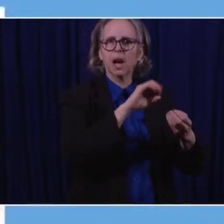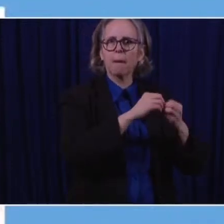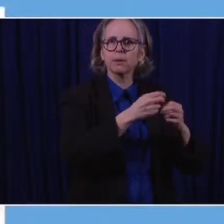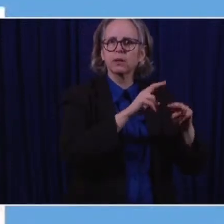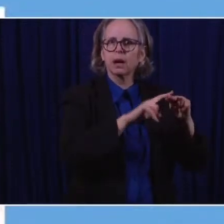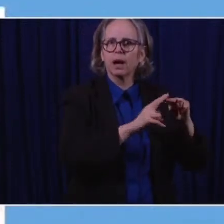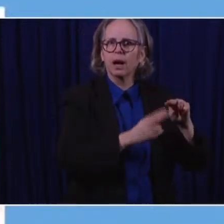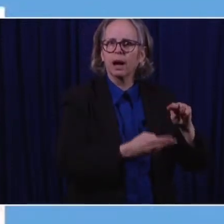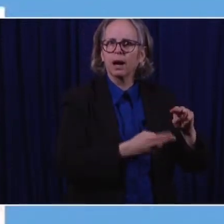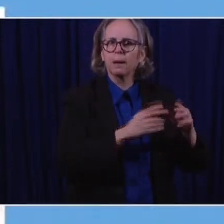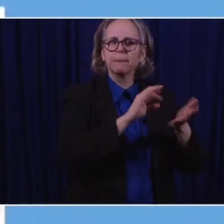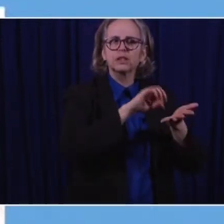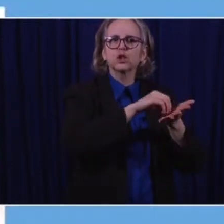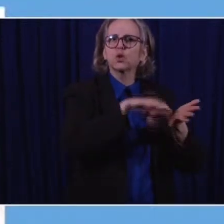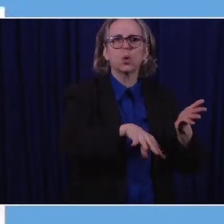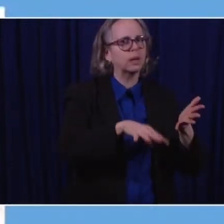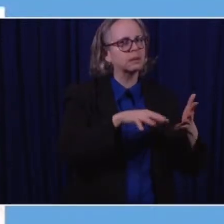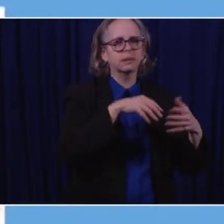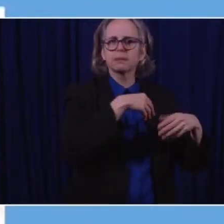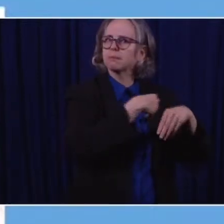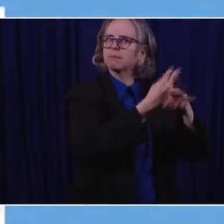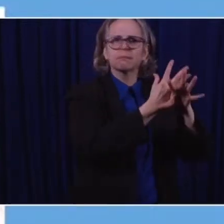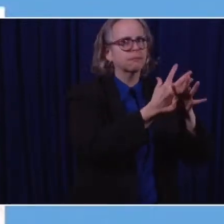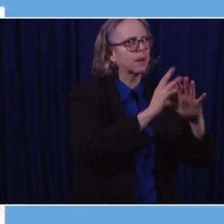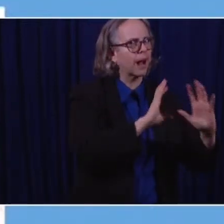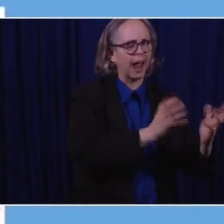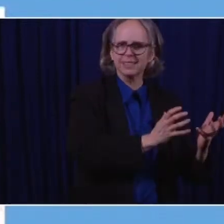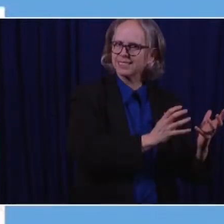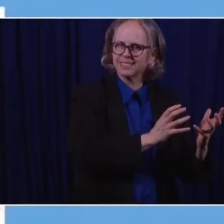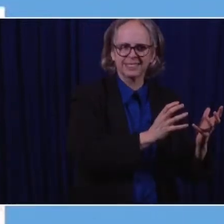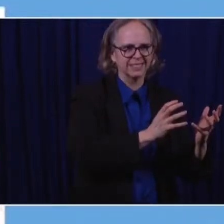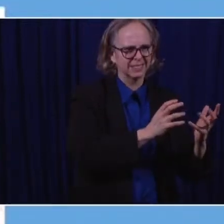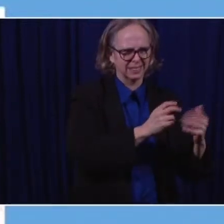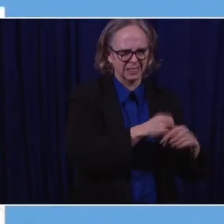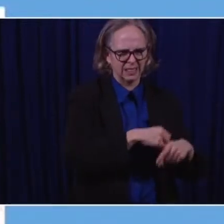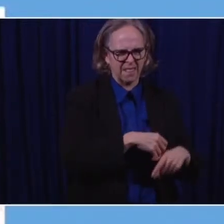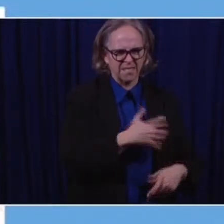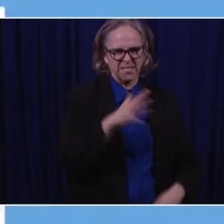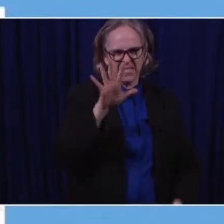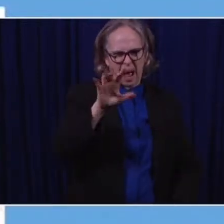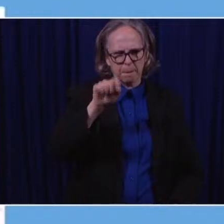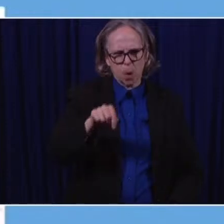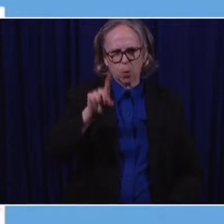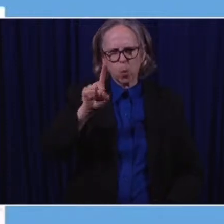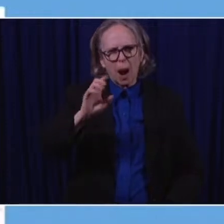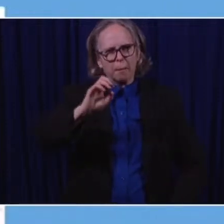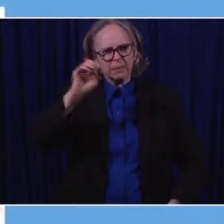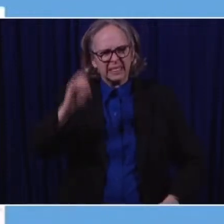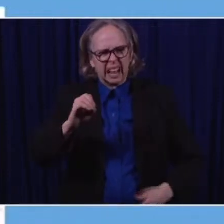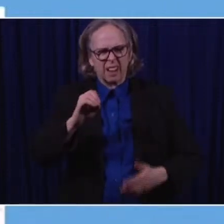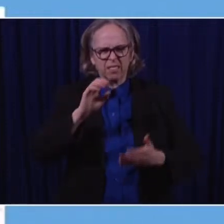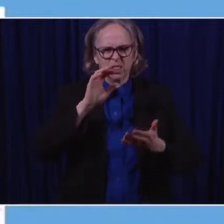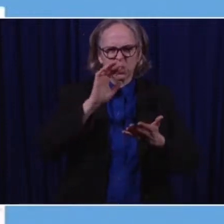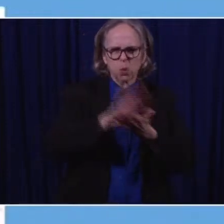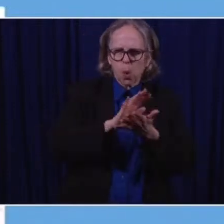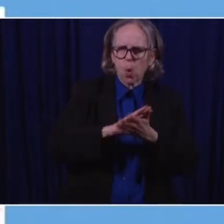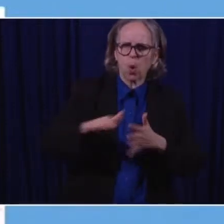of districts that are totally remote is now only 5.1%. That